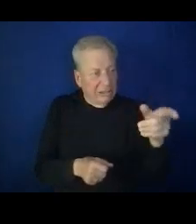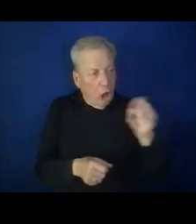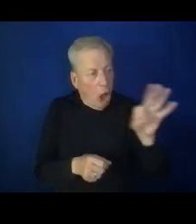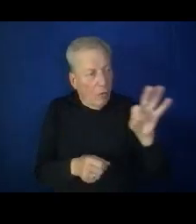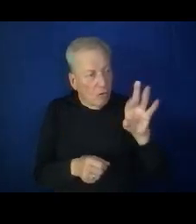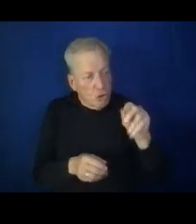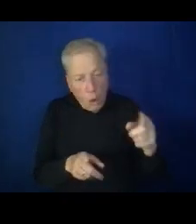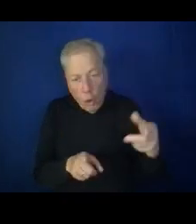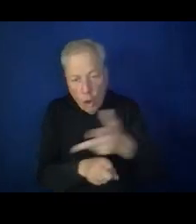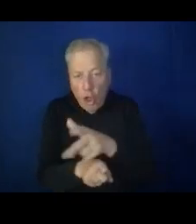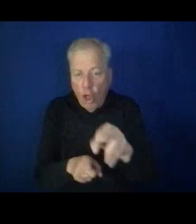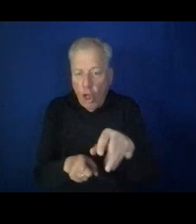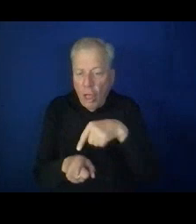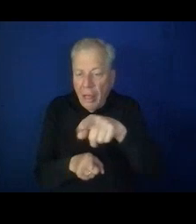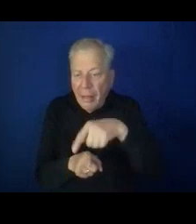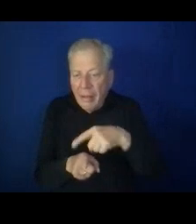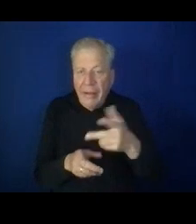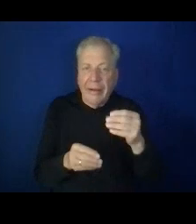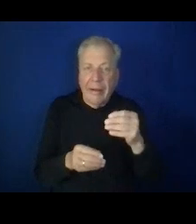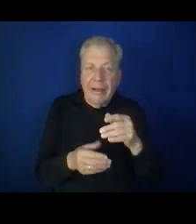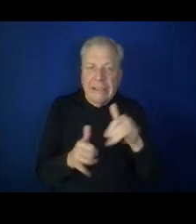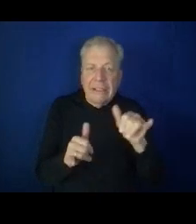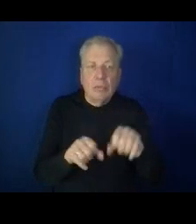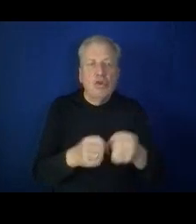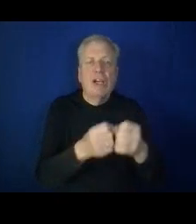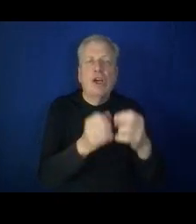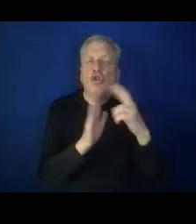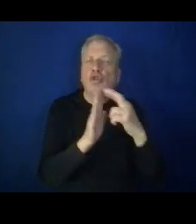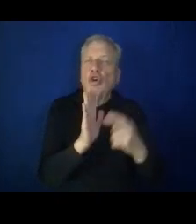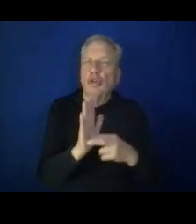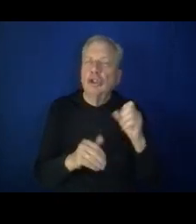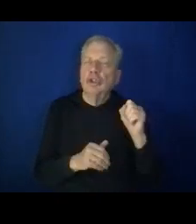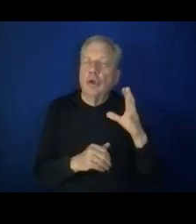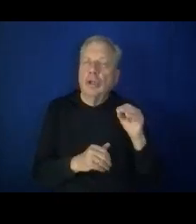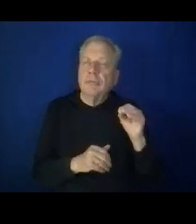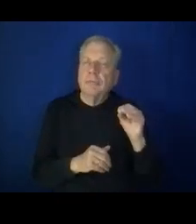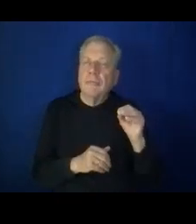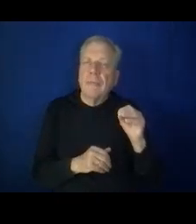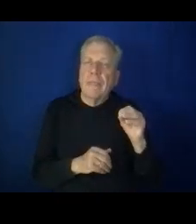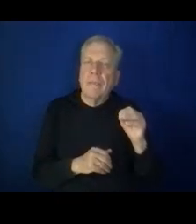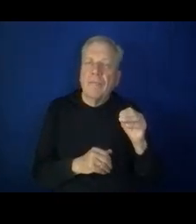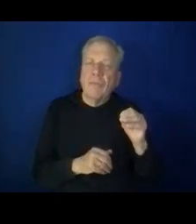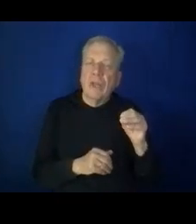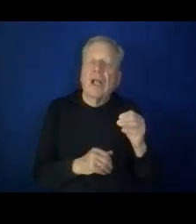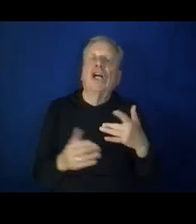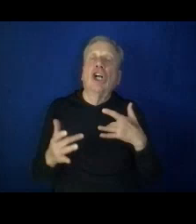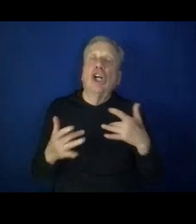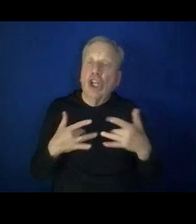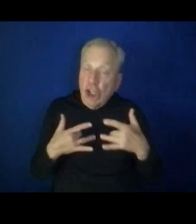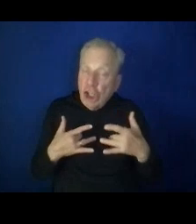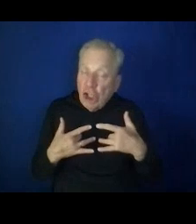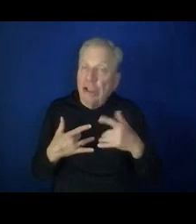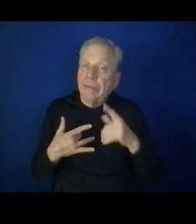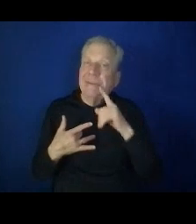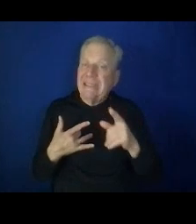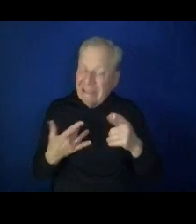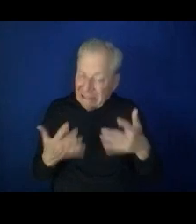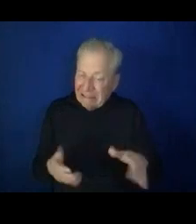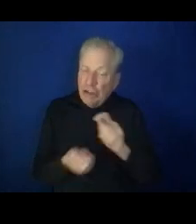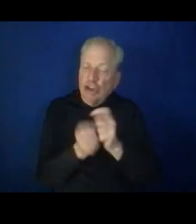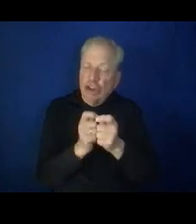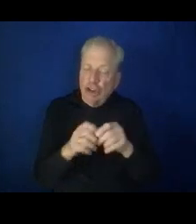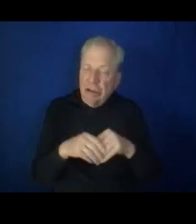the pull-out lines, but apparently still breaking the rules. So a thought, a concern that there's been a change in